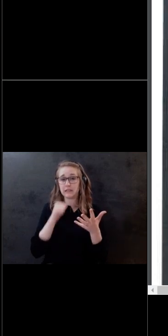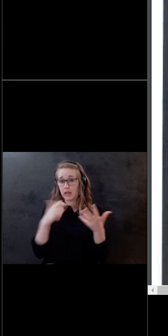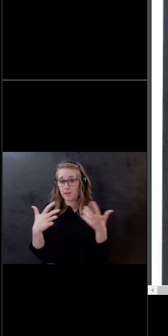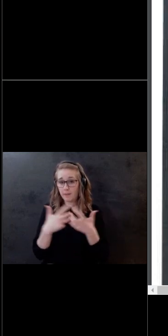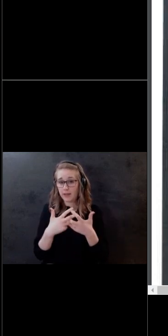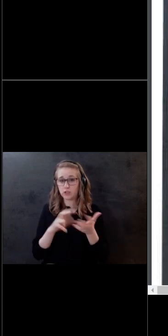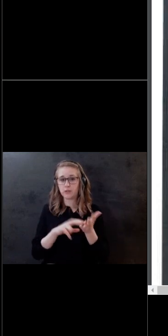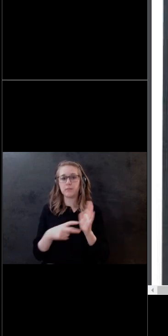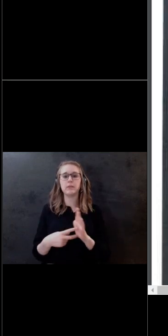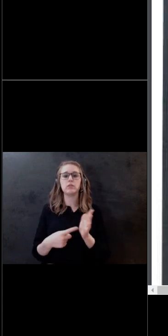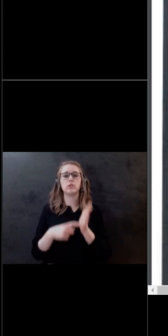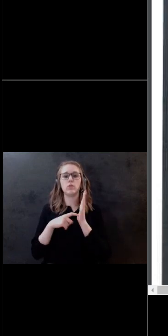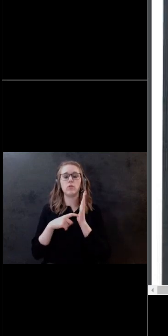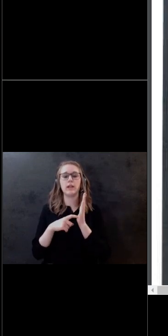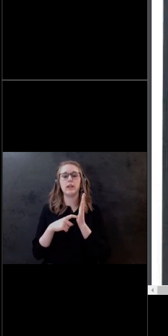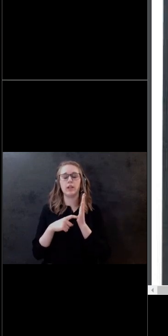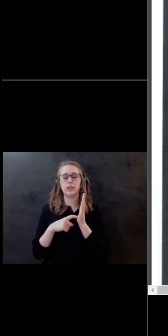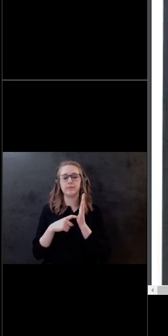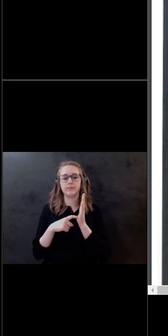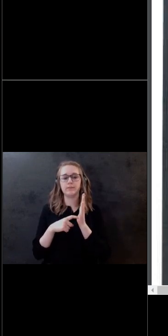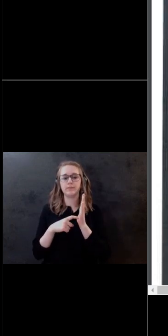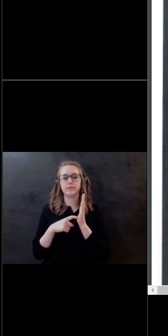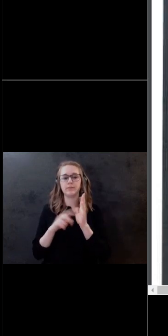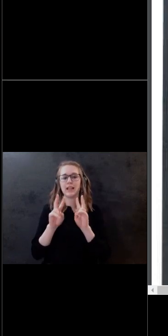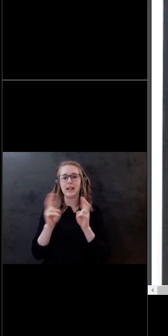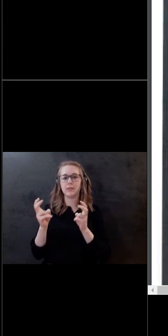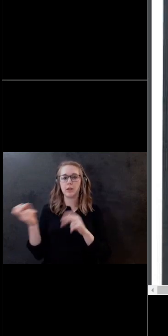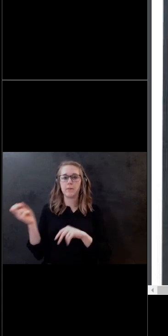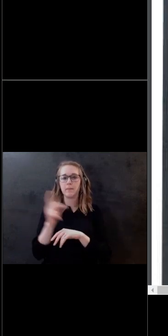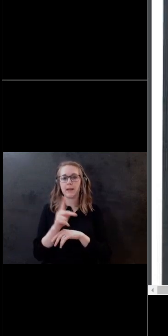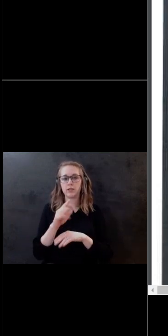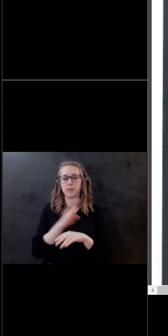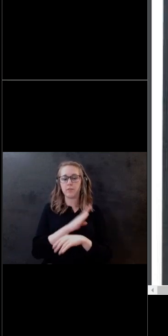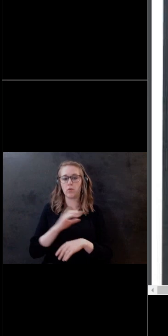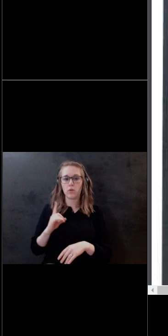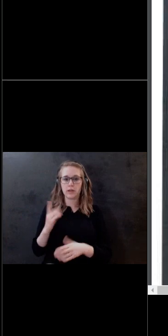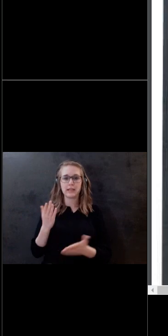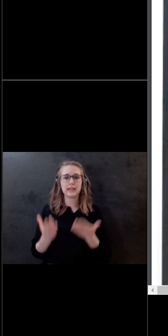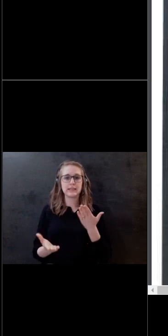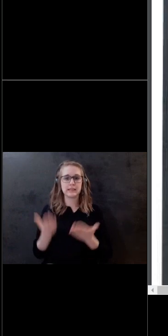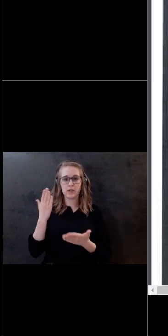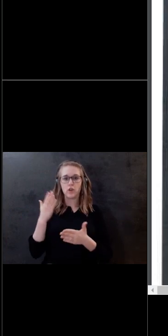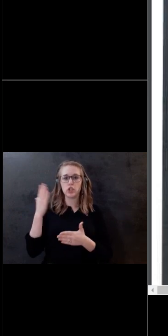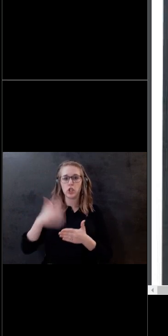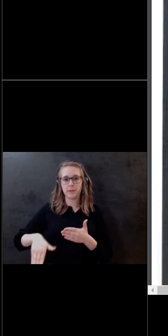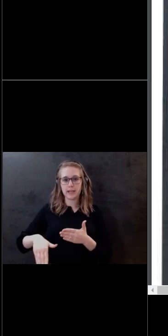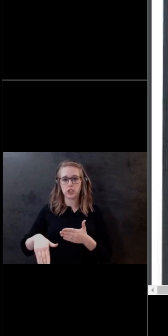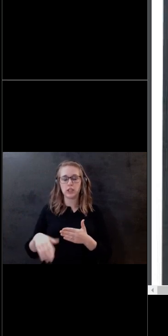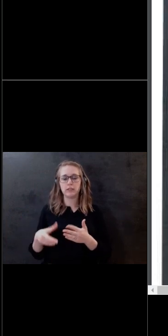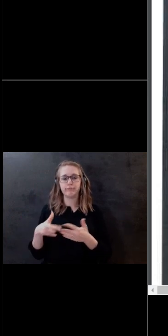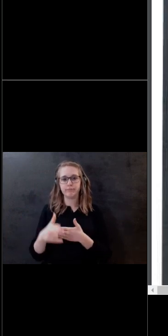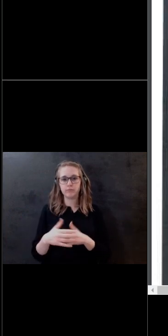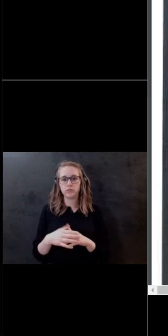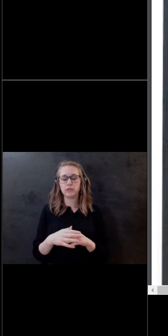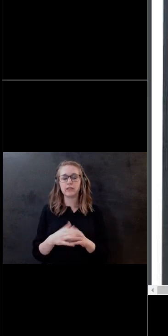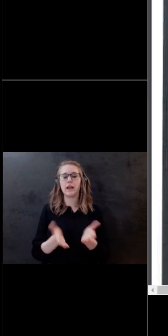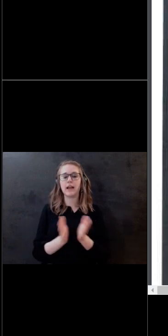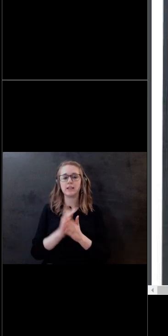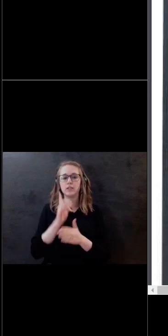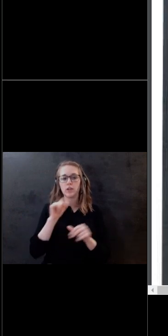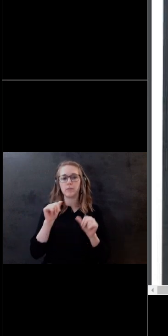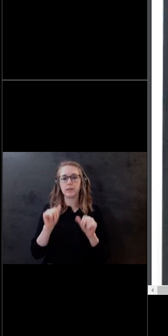would require the item to come back before the board, which could then be considered for termination. And at this point, I'll also ask for the ability for